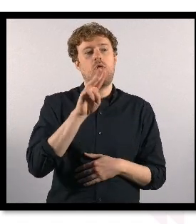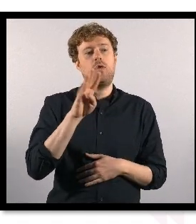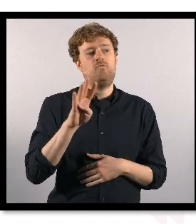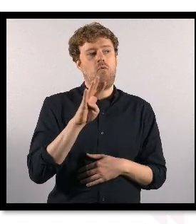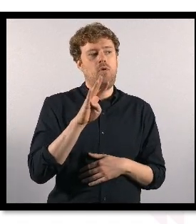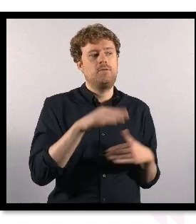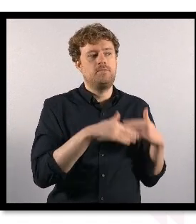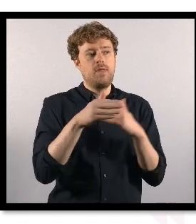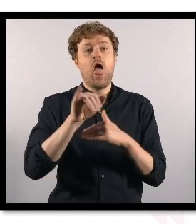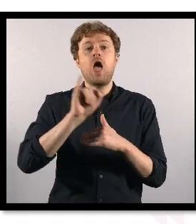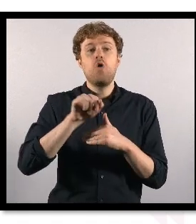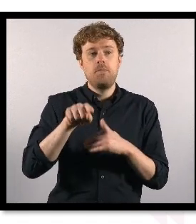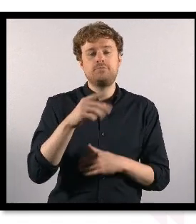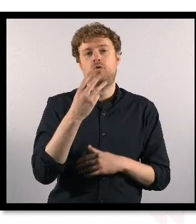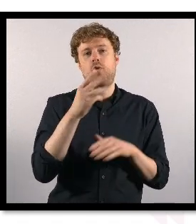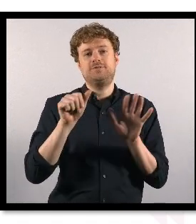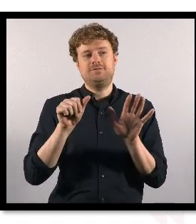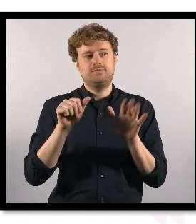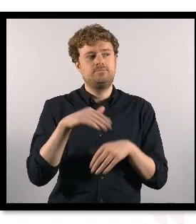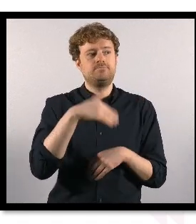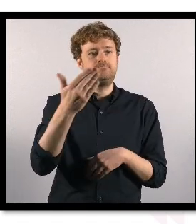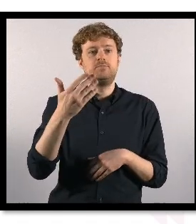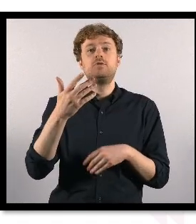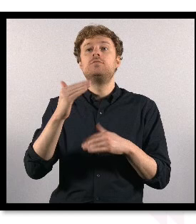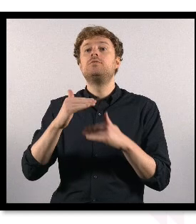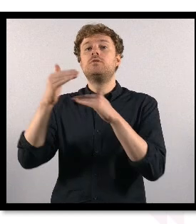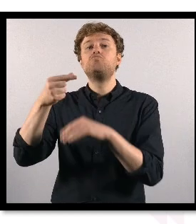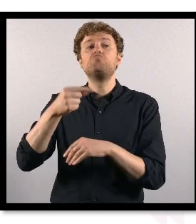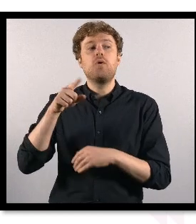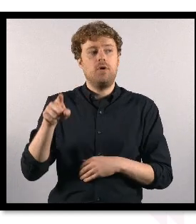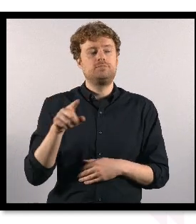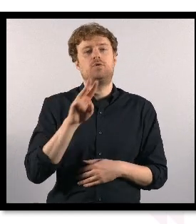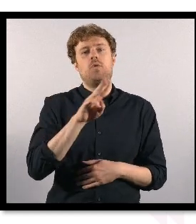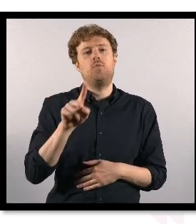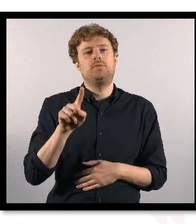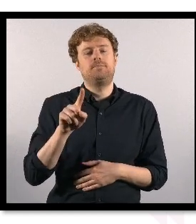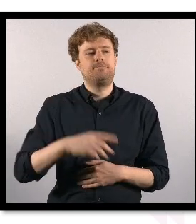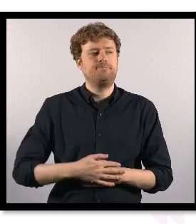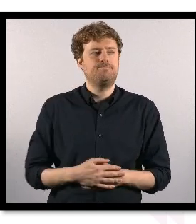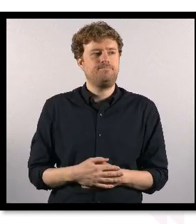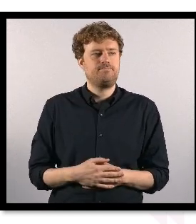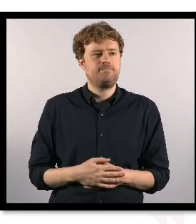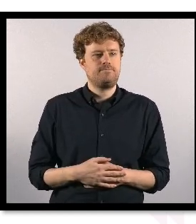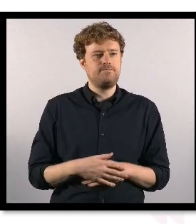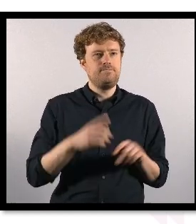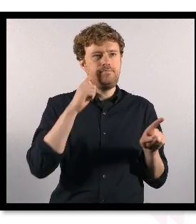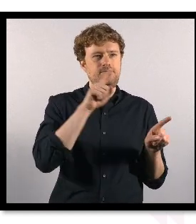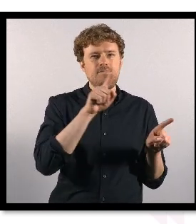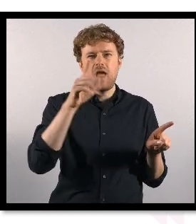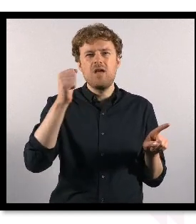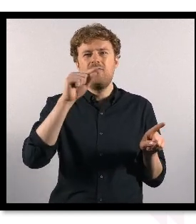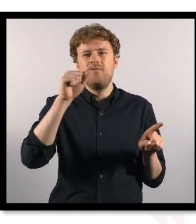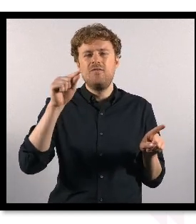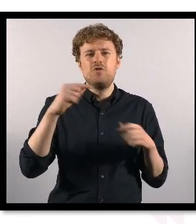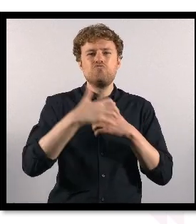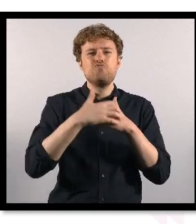about archival. Sometimes it is natural for some of the projects not to reach that momentum in contributorship or adoptership. I